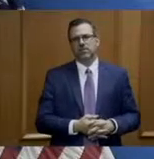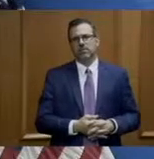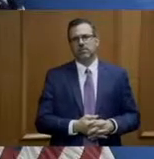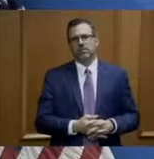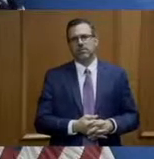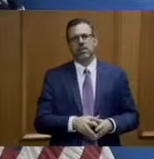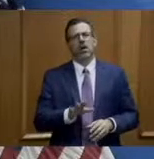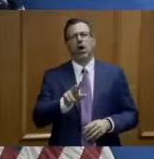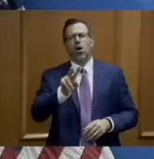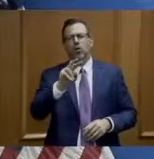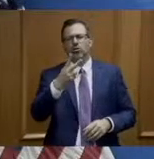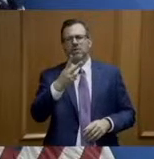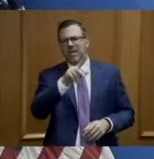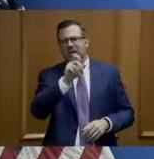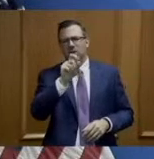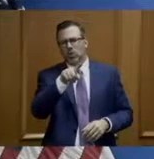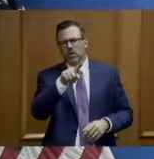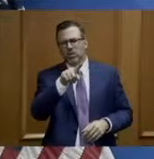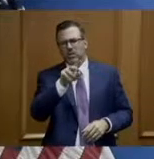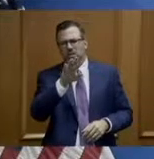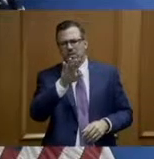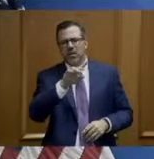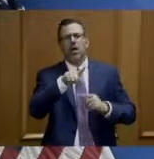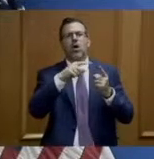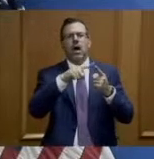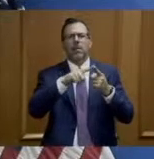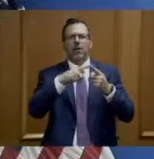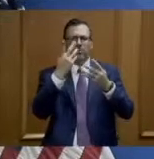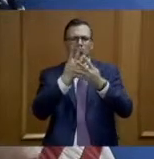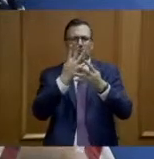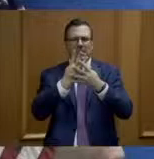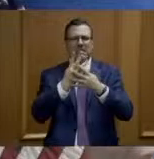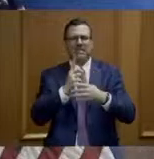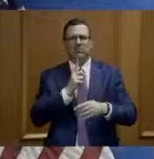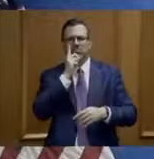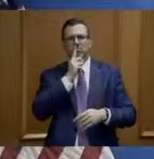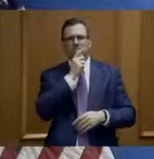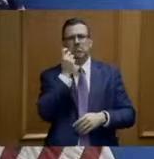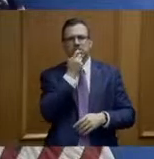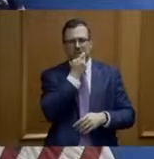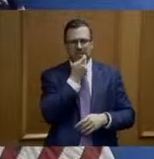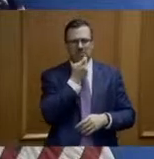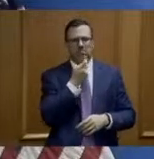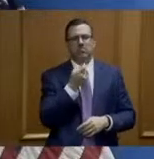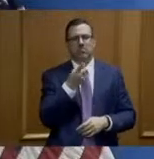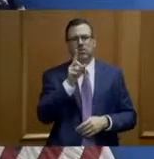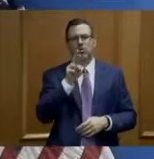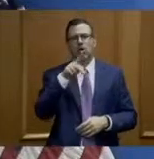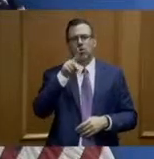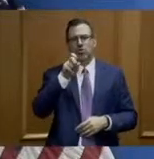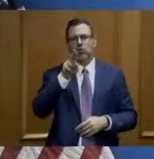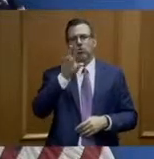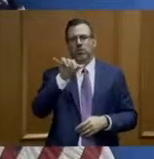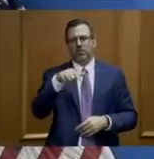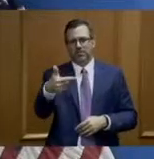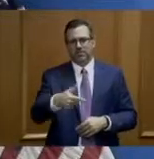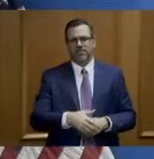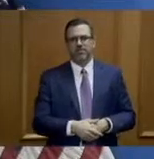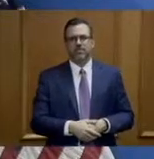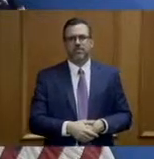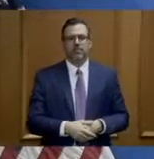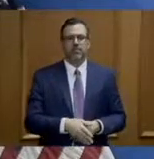Oh, and your second question about widespread prisons, I'll let Dr. Piercy address that. So prisons